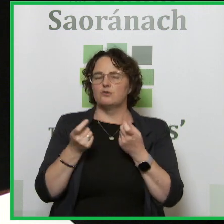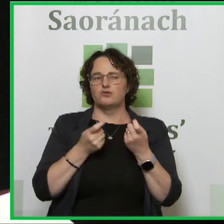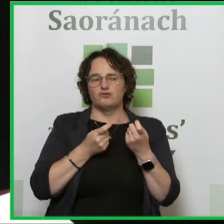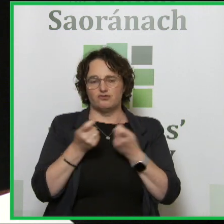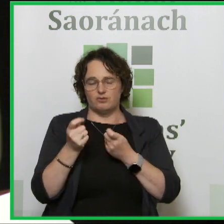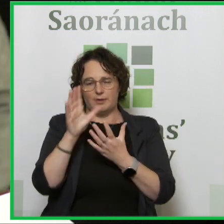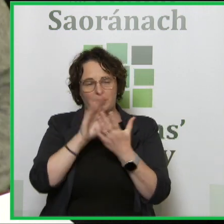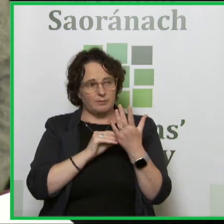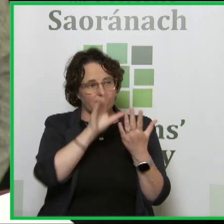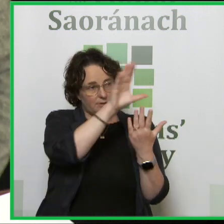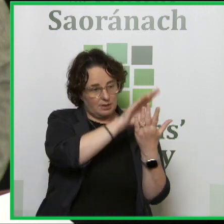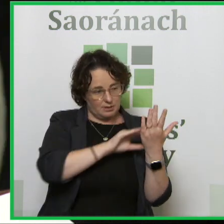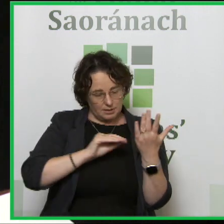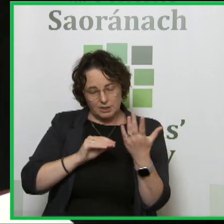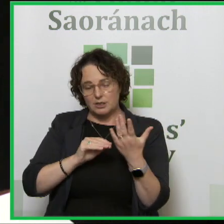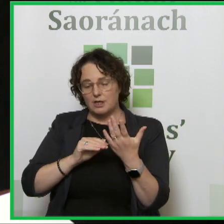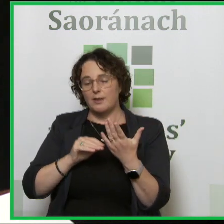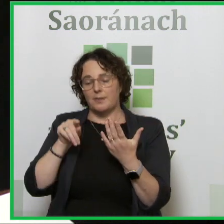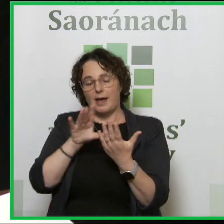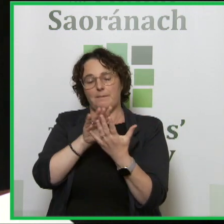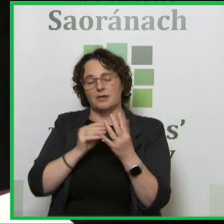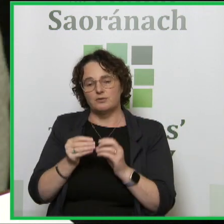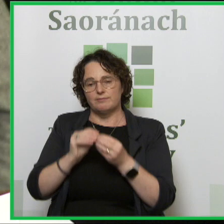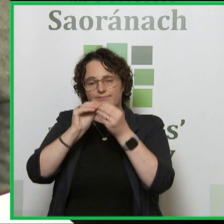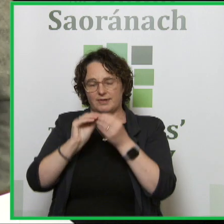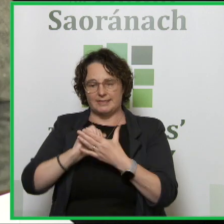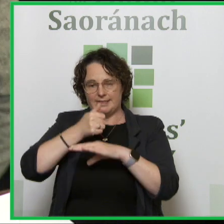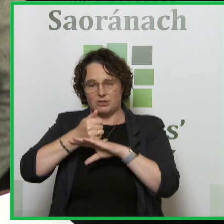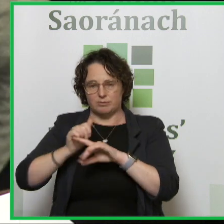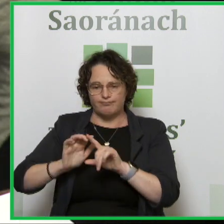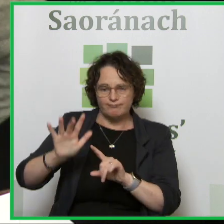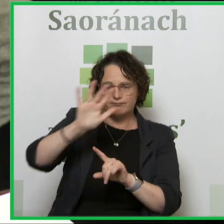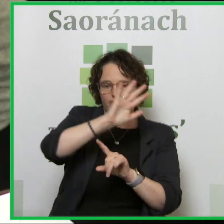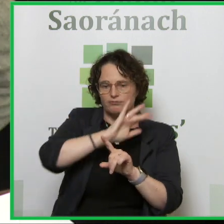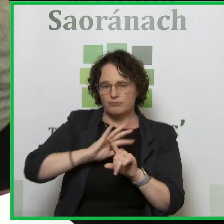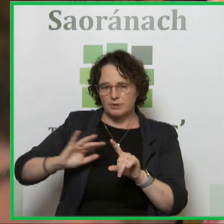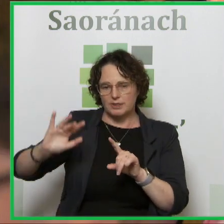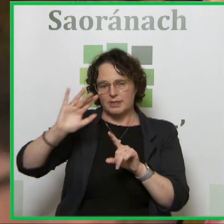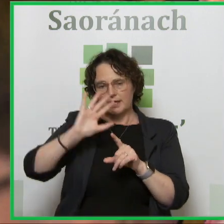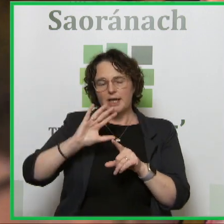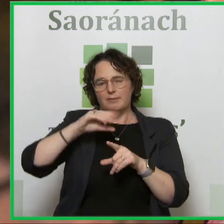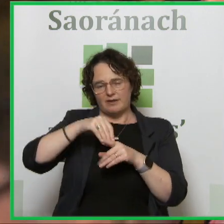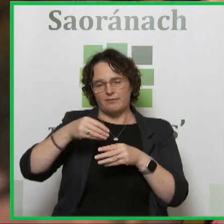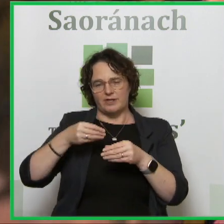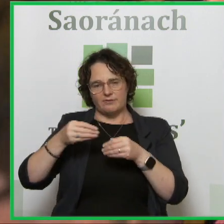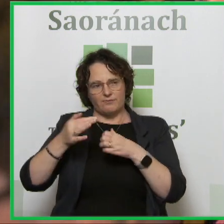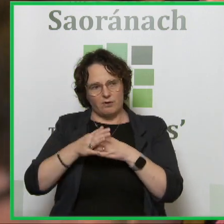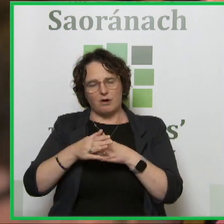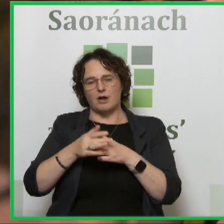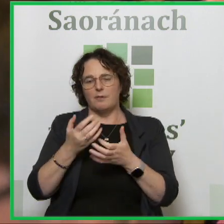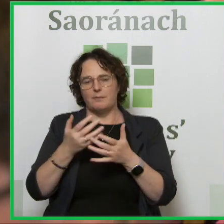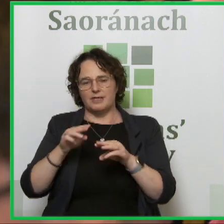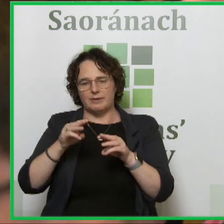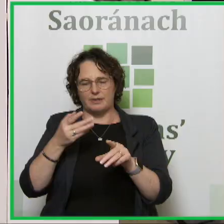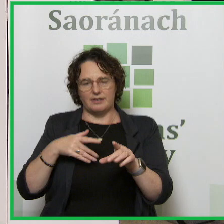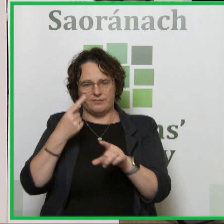be rolled out nationally with stipulated provisions for population profiles built in. We need to collaborate with